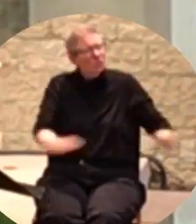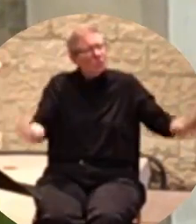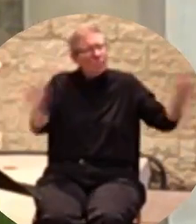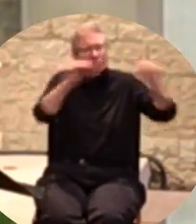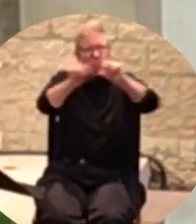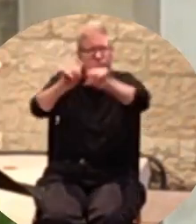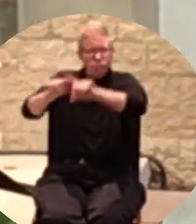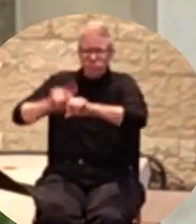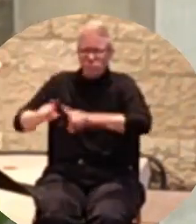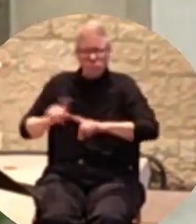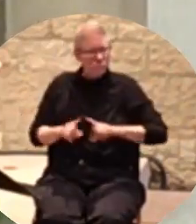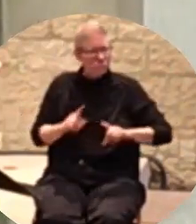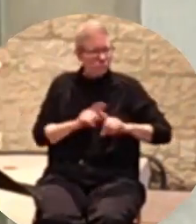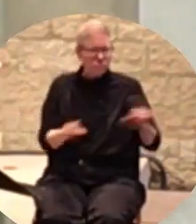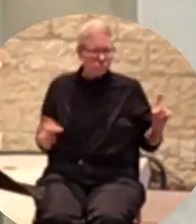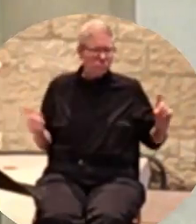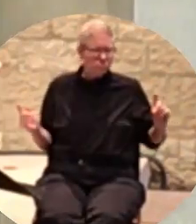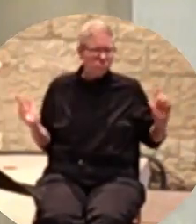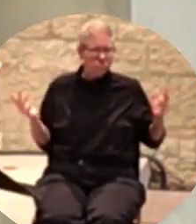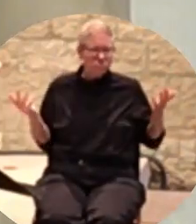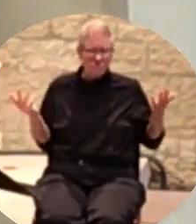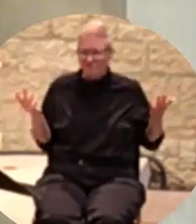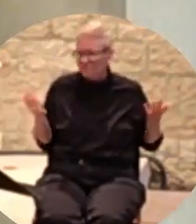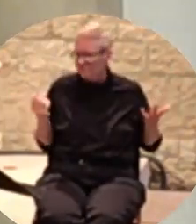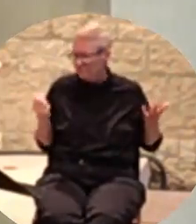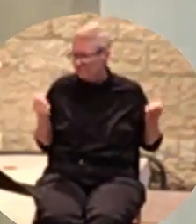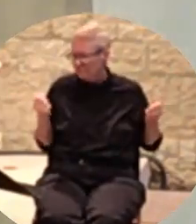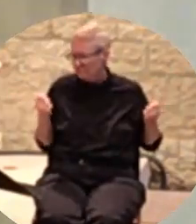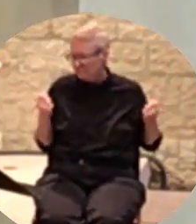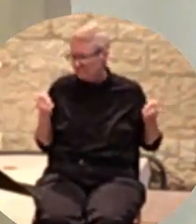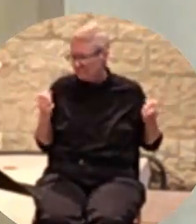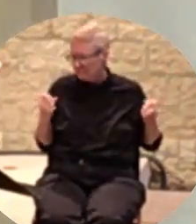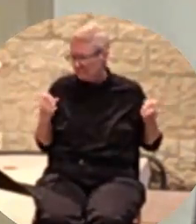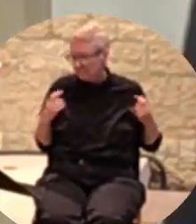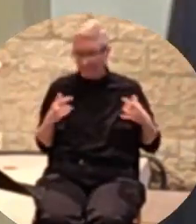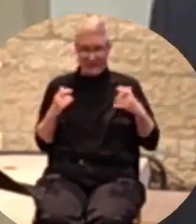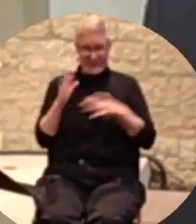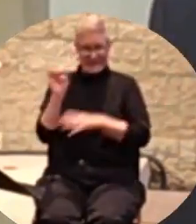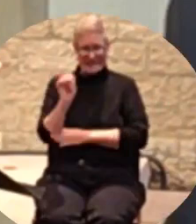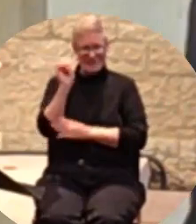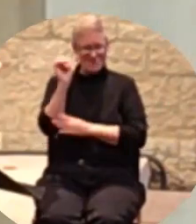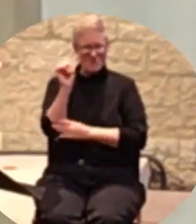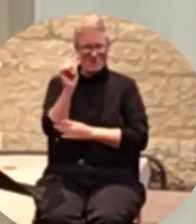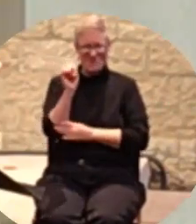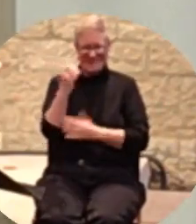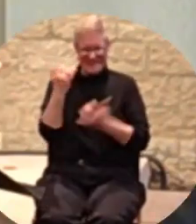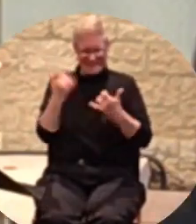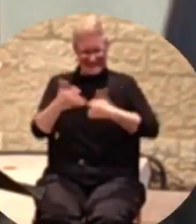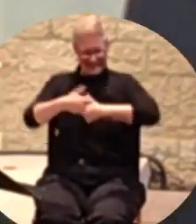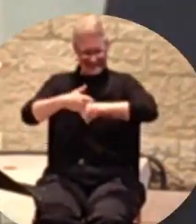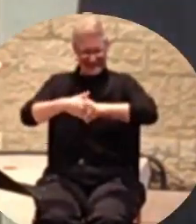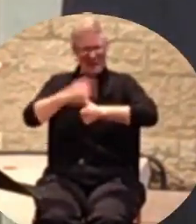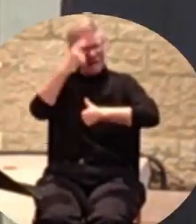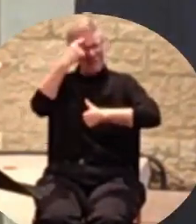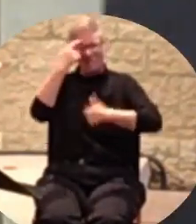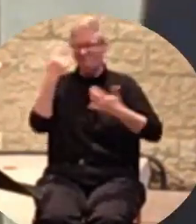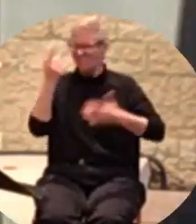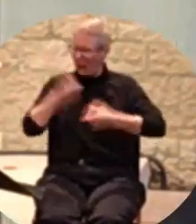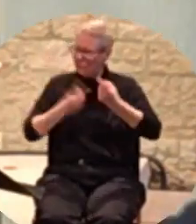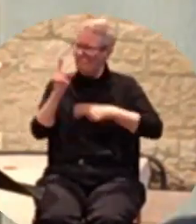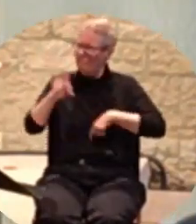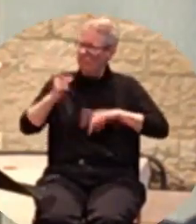Gospels, differently in each of the Gospels. Now, Easter is a time, I think, that we all have to stop and